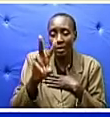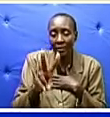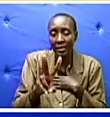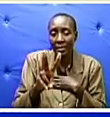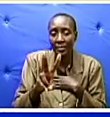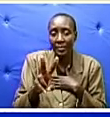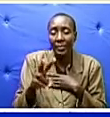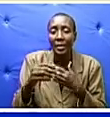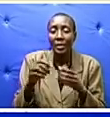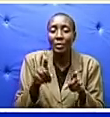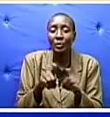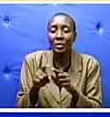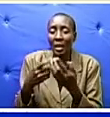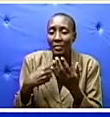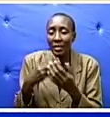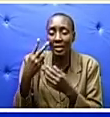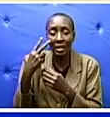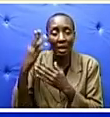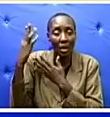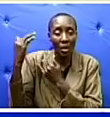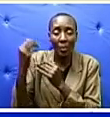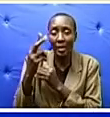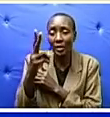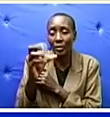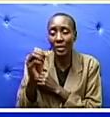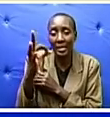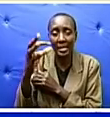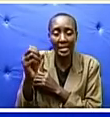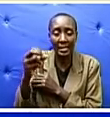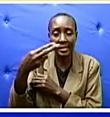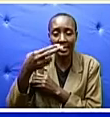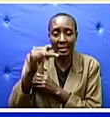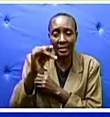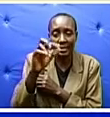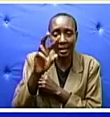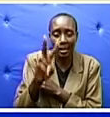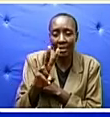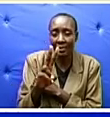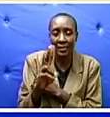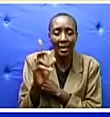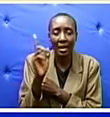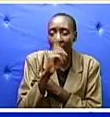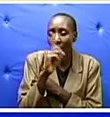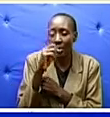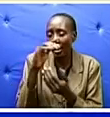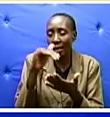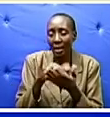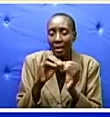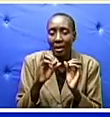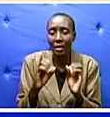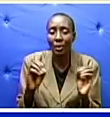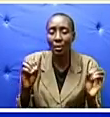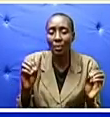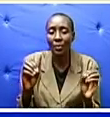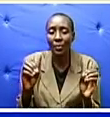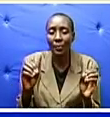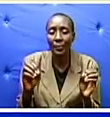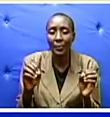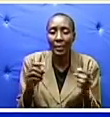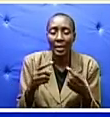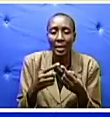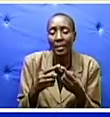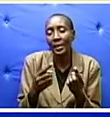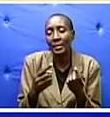have a vision by 2030 that HIV would not be a threat. And we are slowly